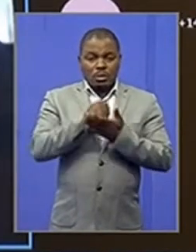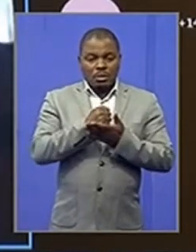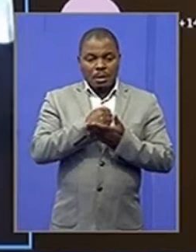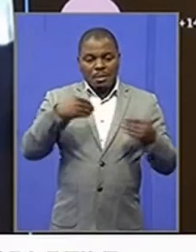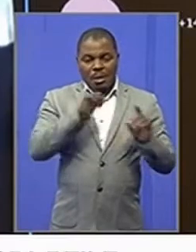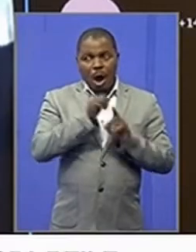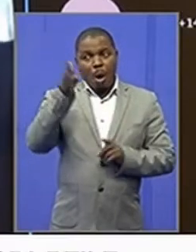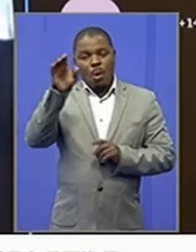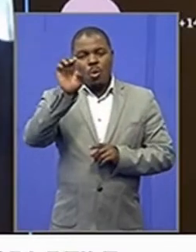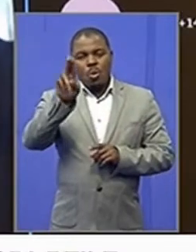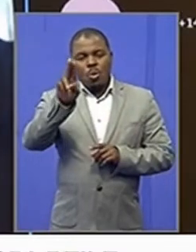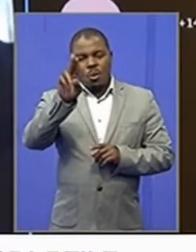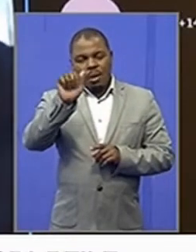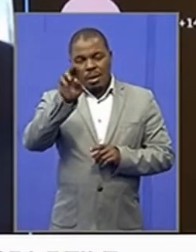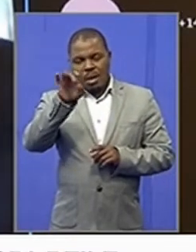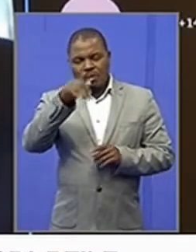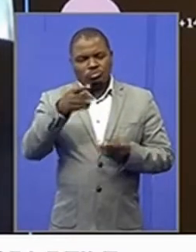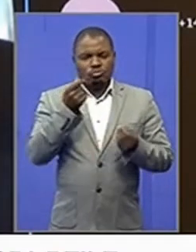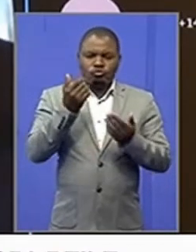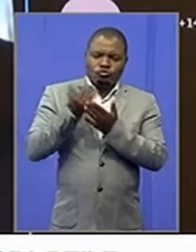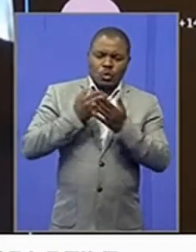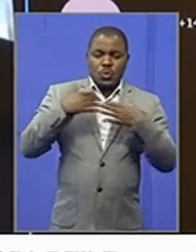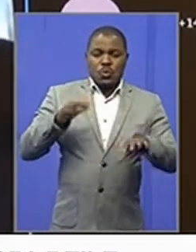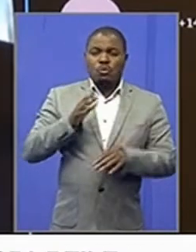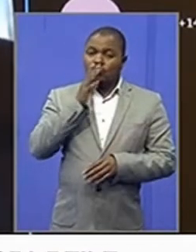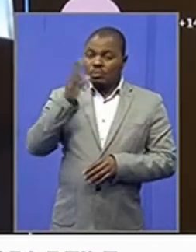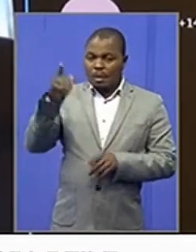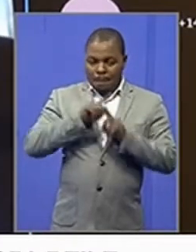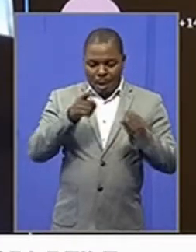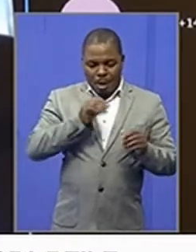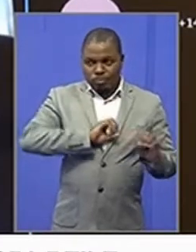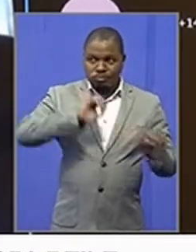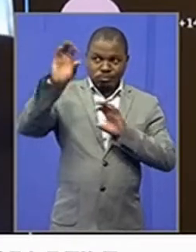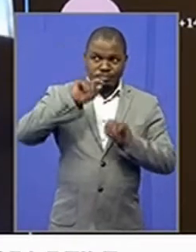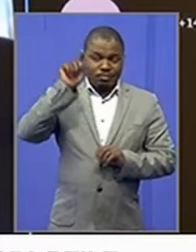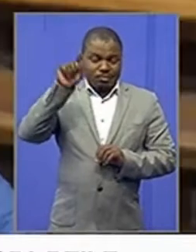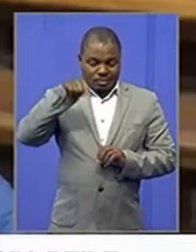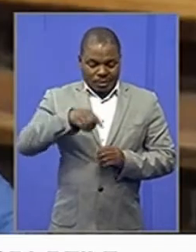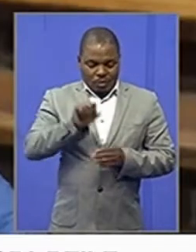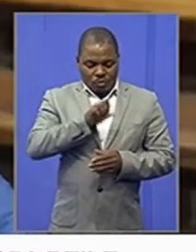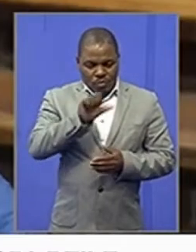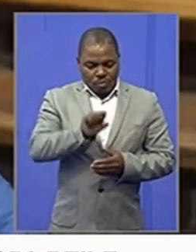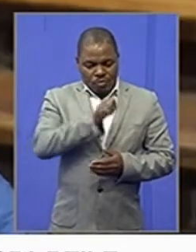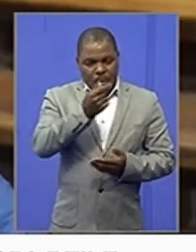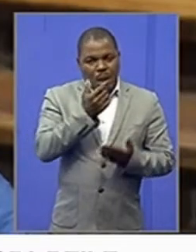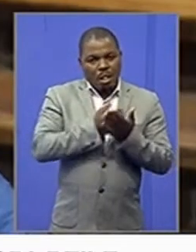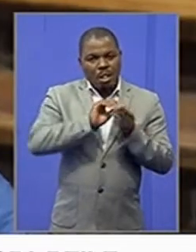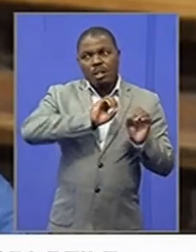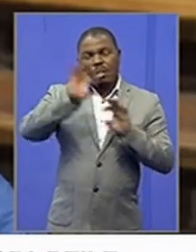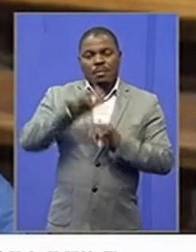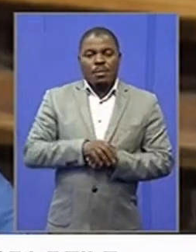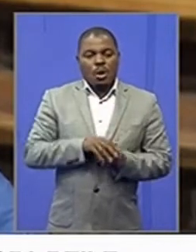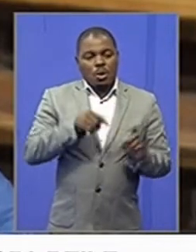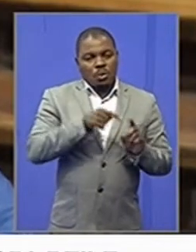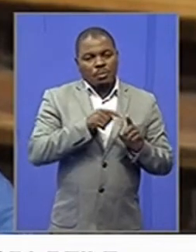UAE, generating a lot of income in South Africa, but the money is transferred to the UAE. Khabagare beili ya gagwe e fetiseditswe